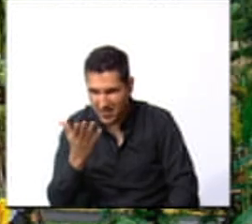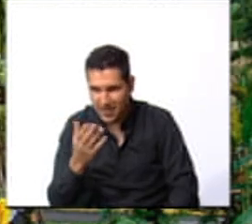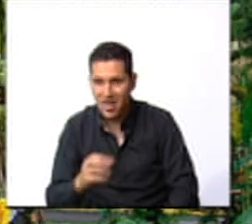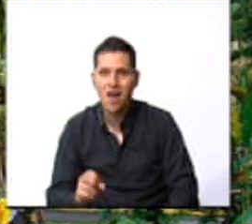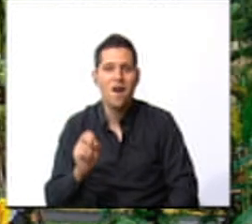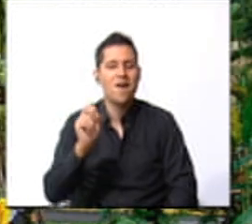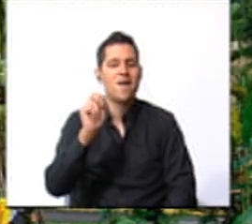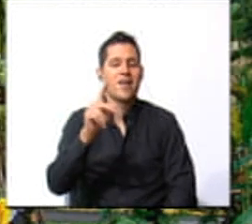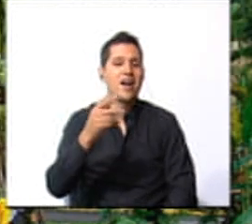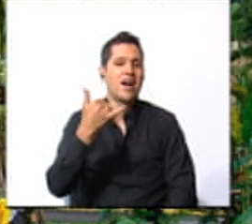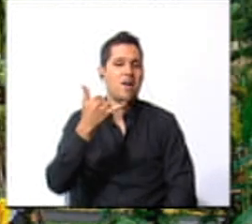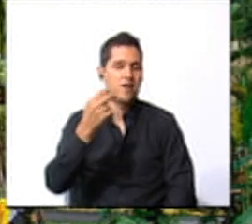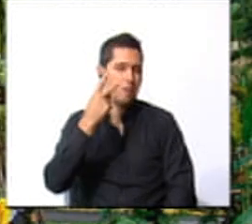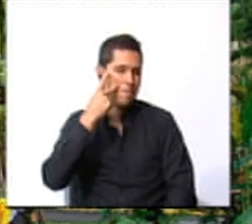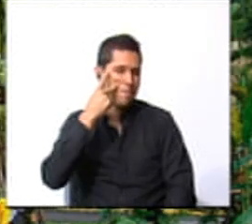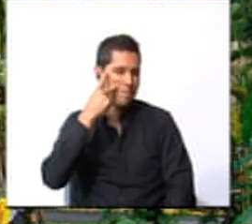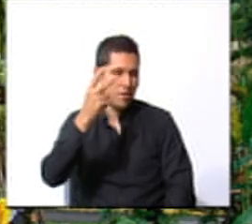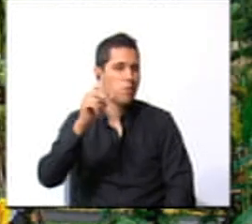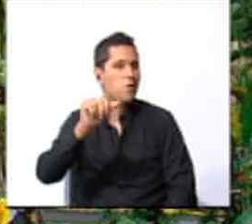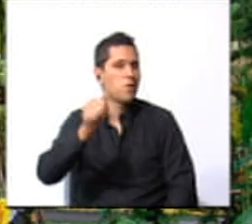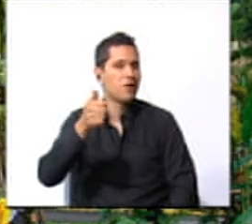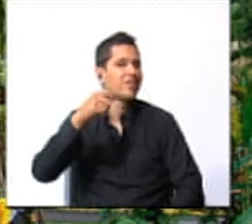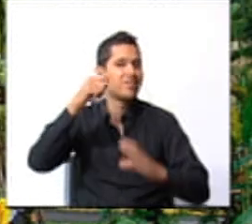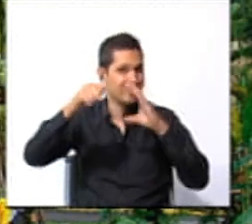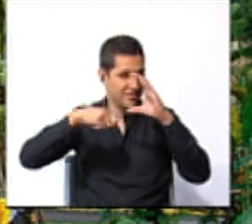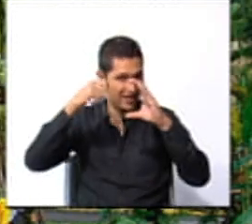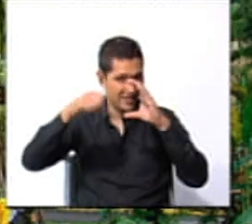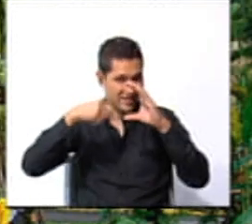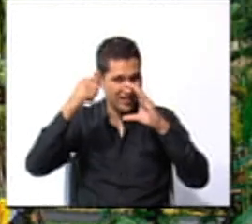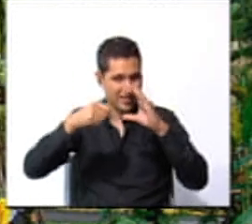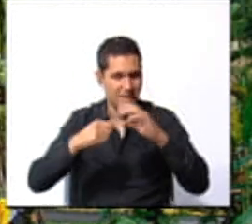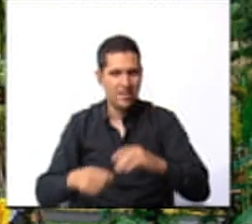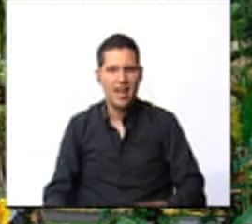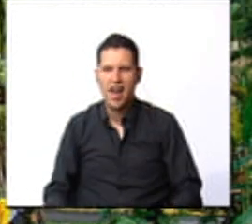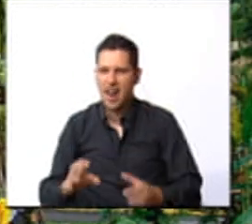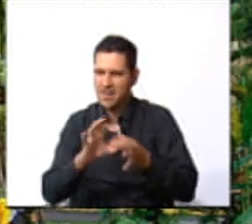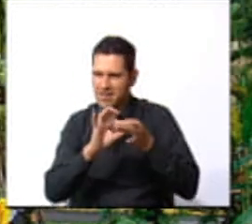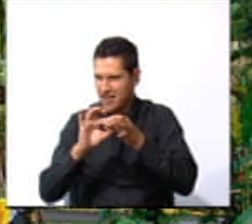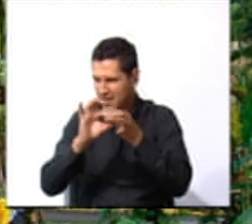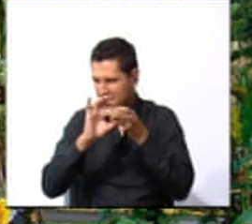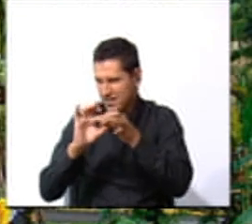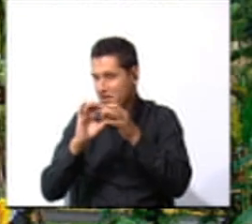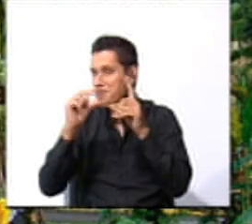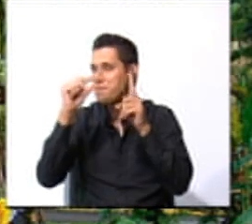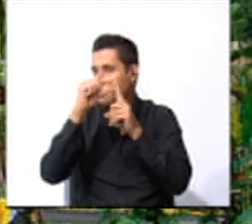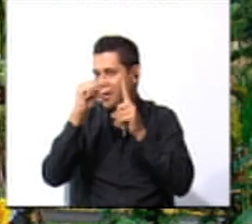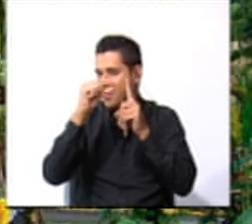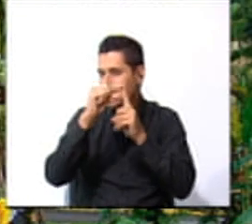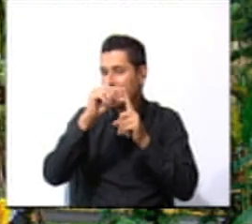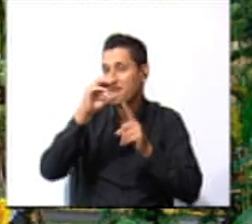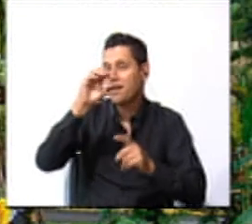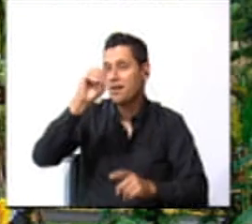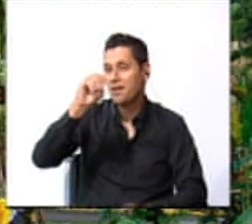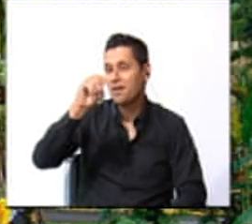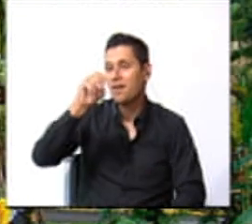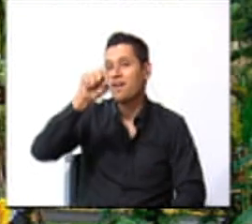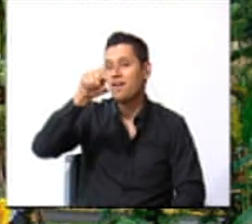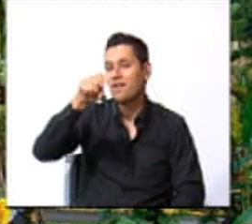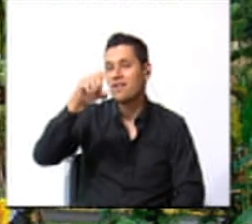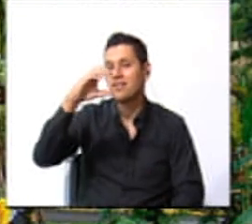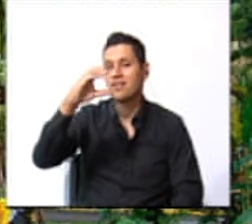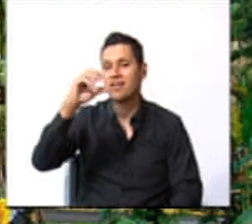Now, let's watch another video about an ox cart. And Andres, and you,